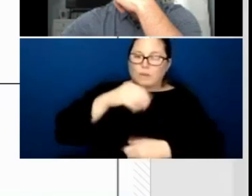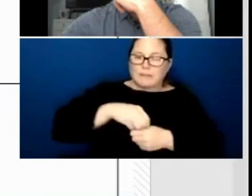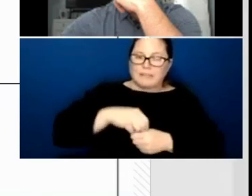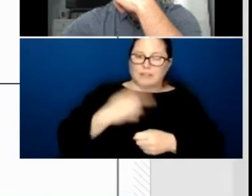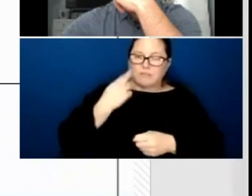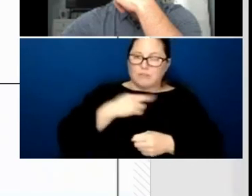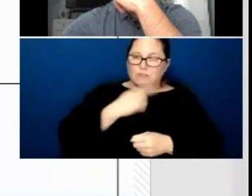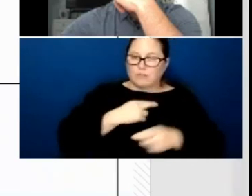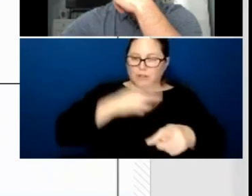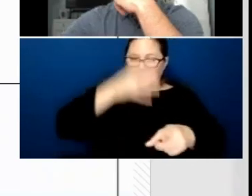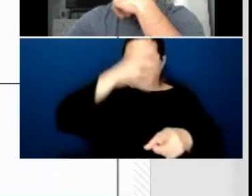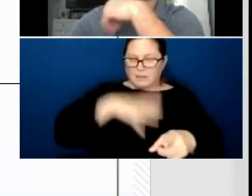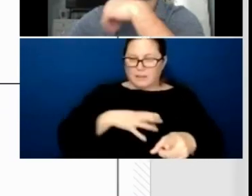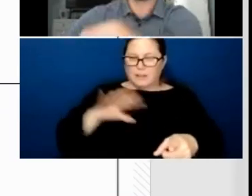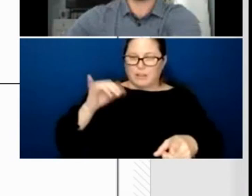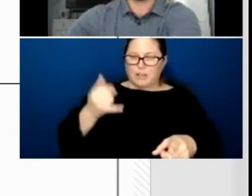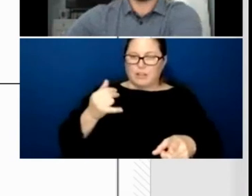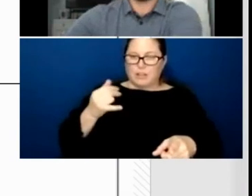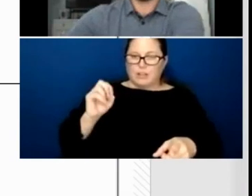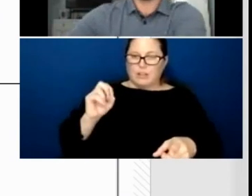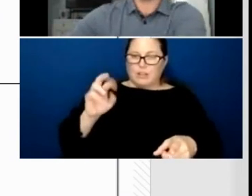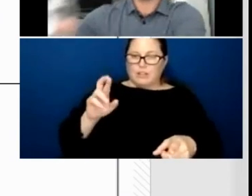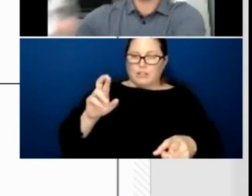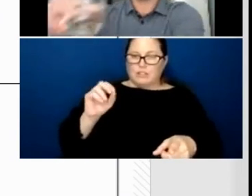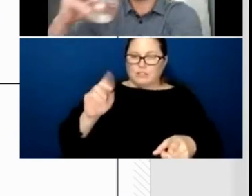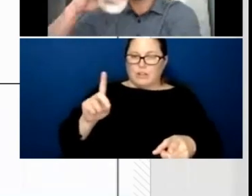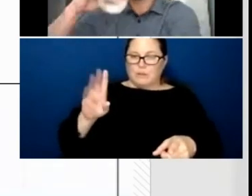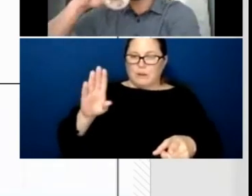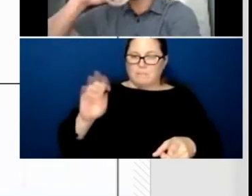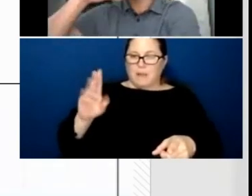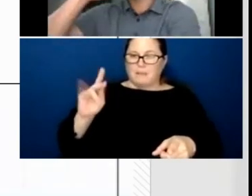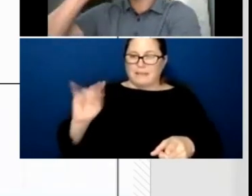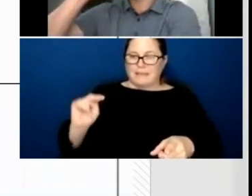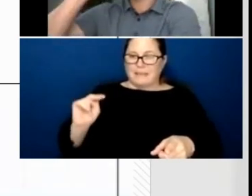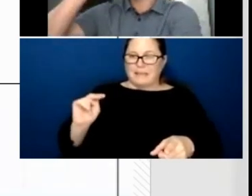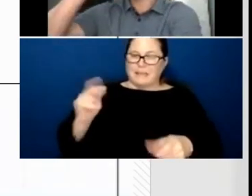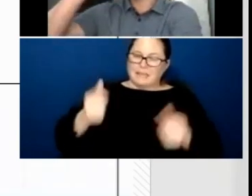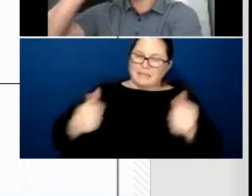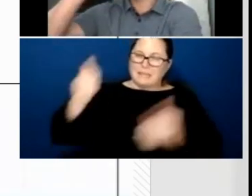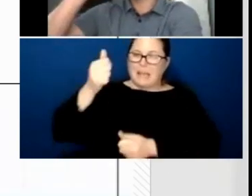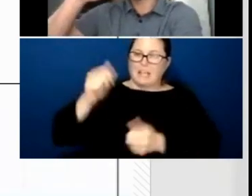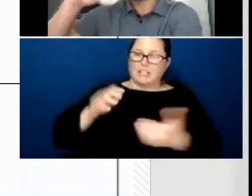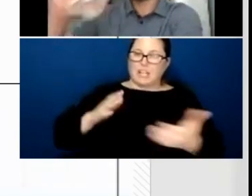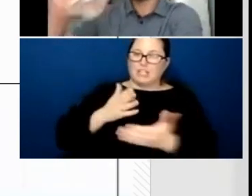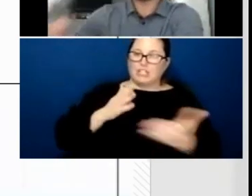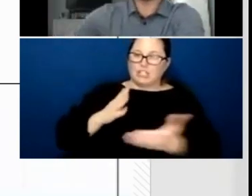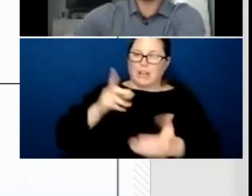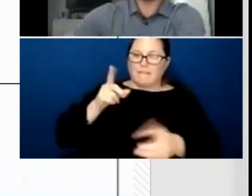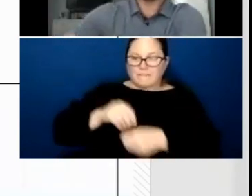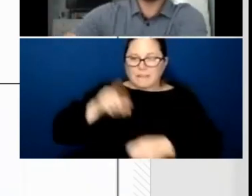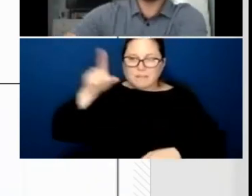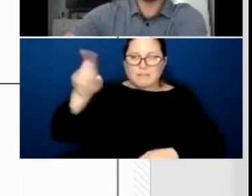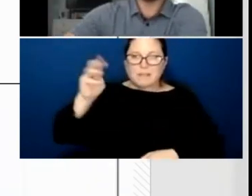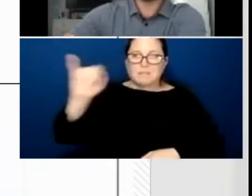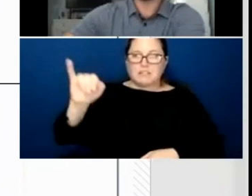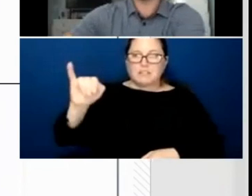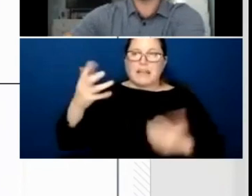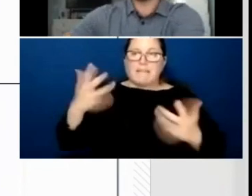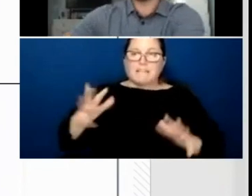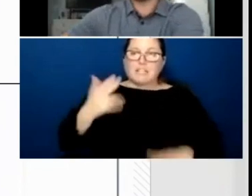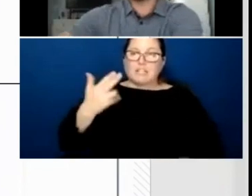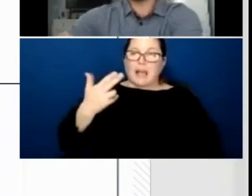our guest will be Jared Bobkin, an executive chef in Michigan, and he's been on Hell's Kitchen with Gordon Ramsay